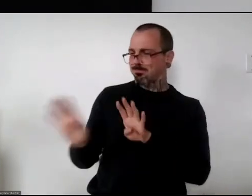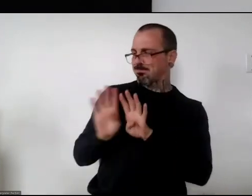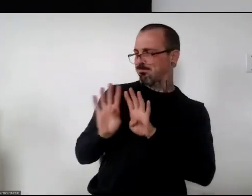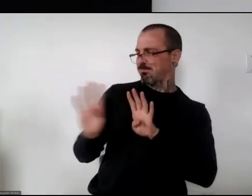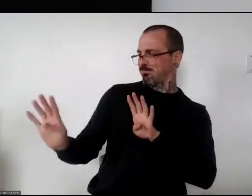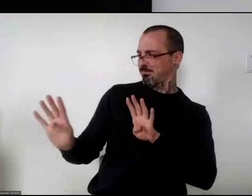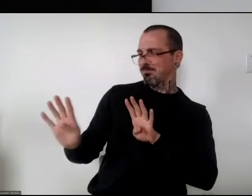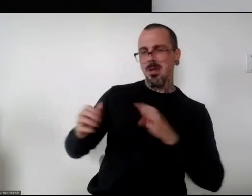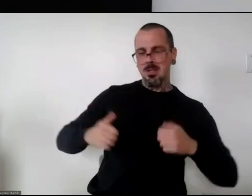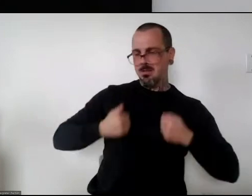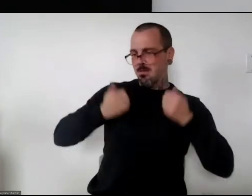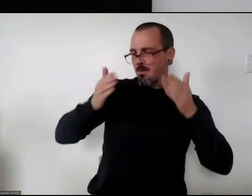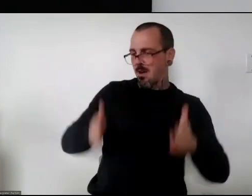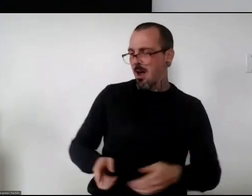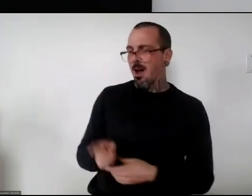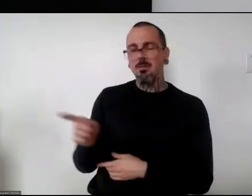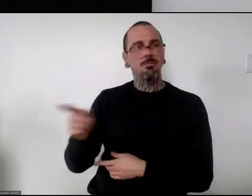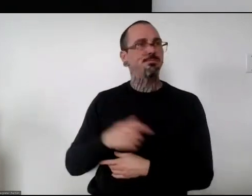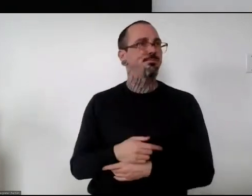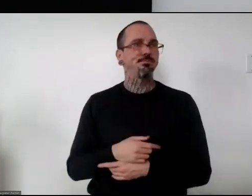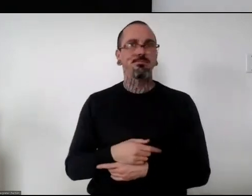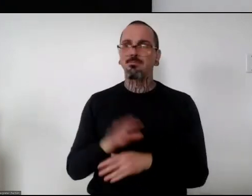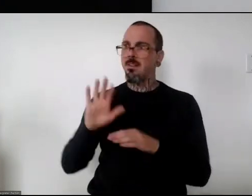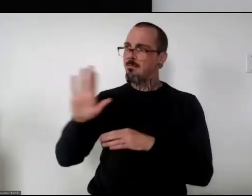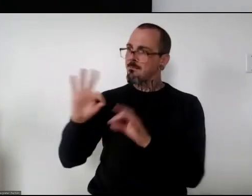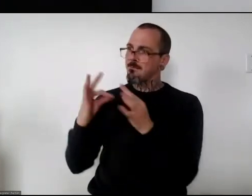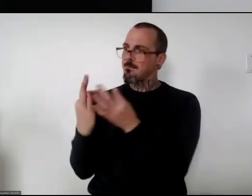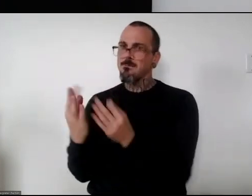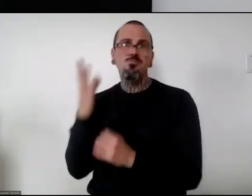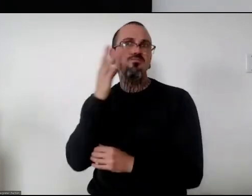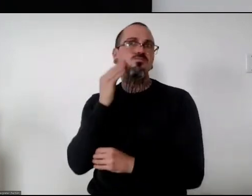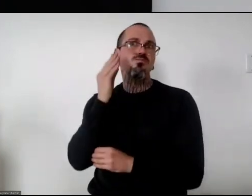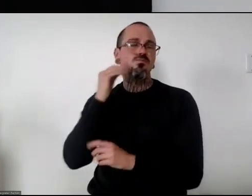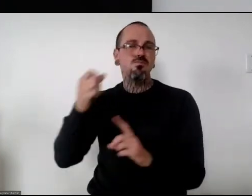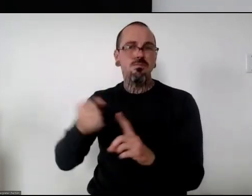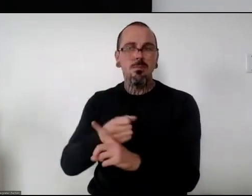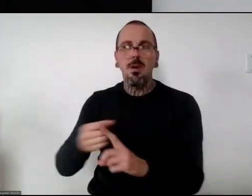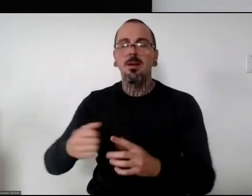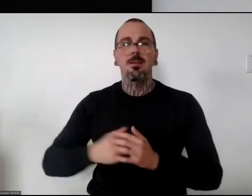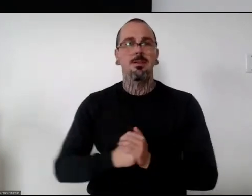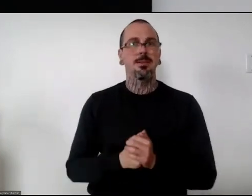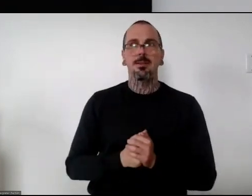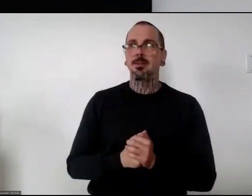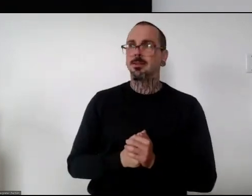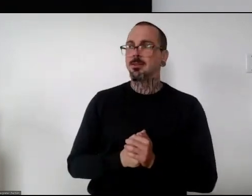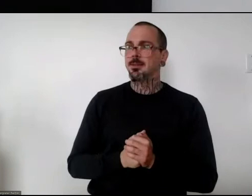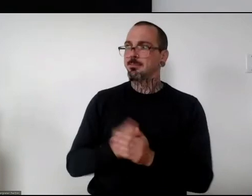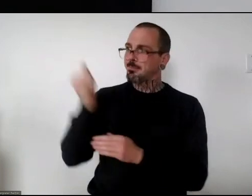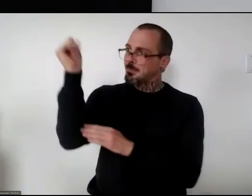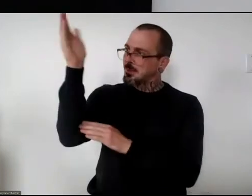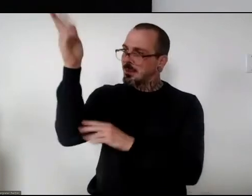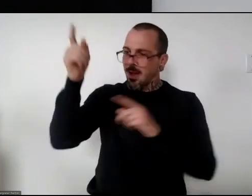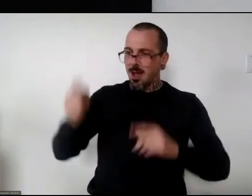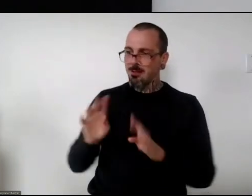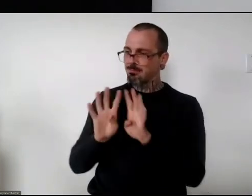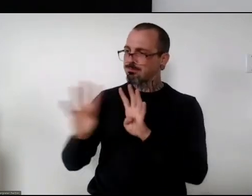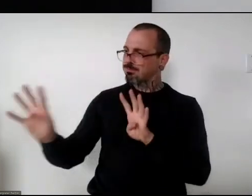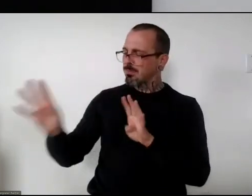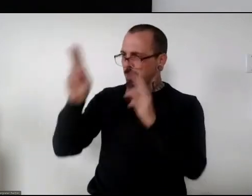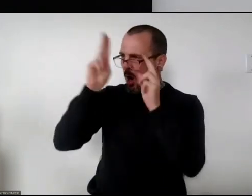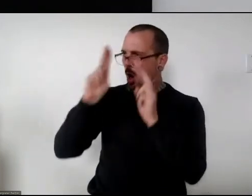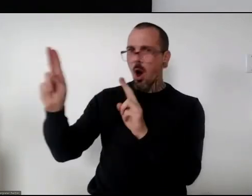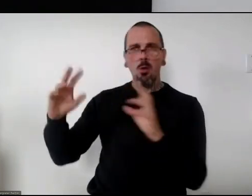know firsthand of the impact of gender-based violence. We all share the conviction that change is needed